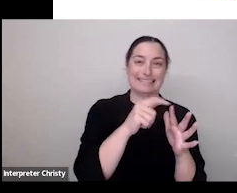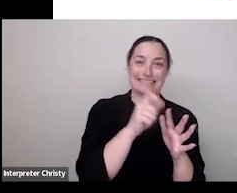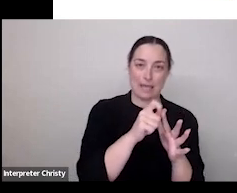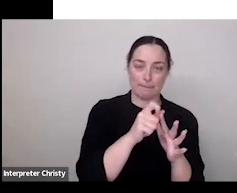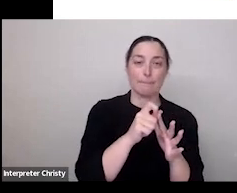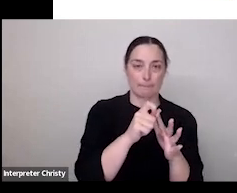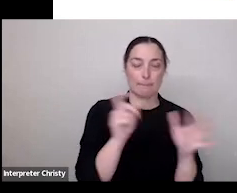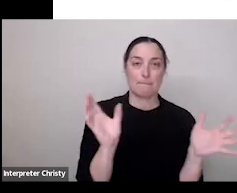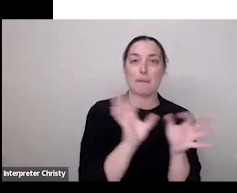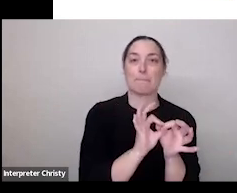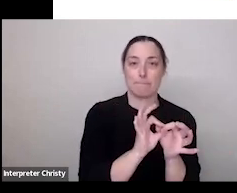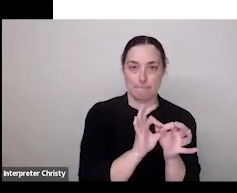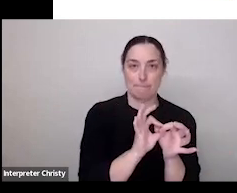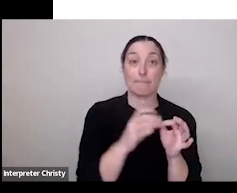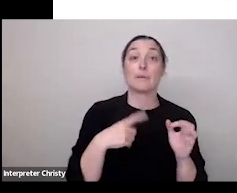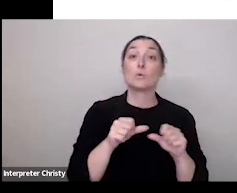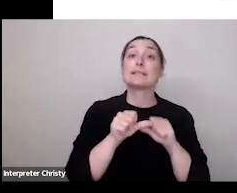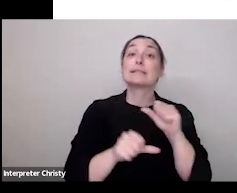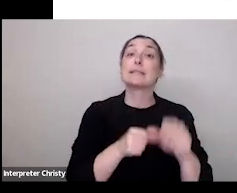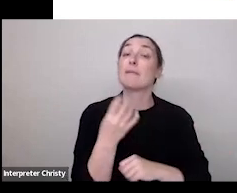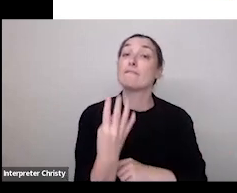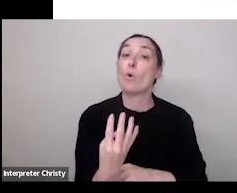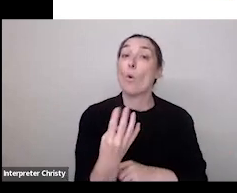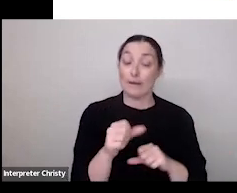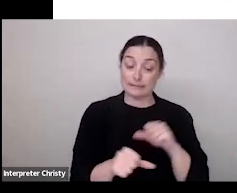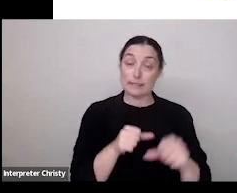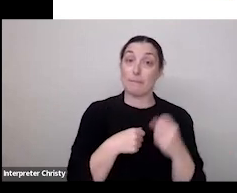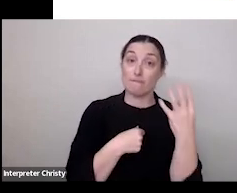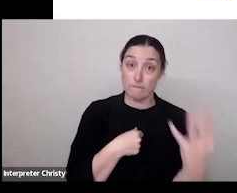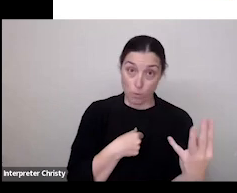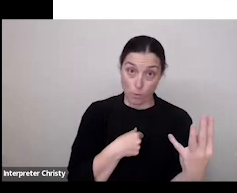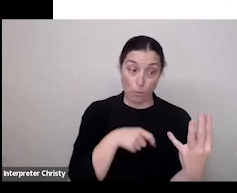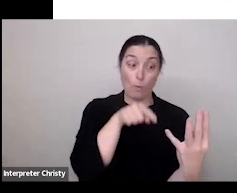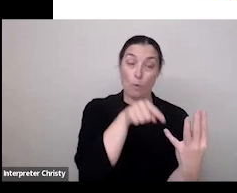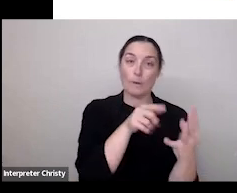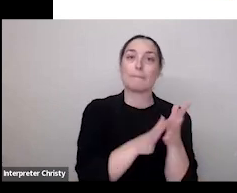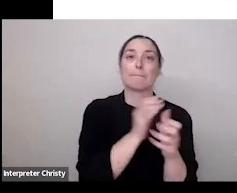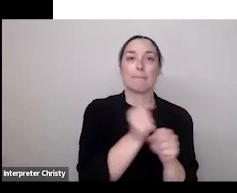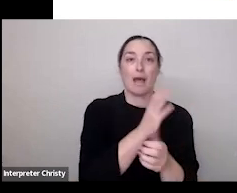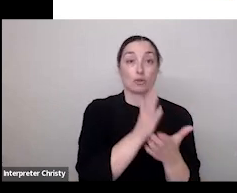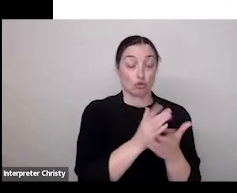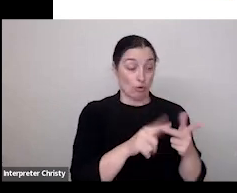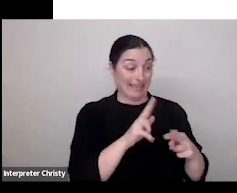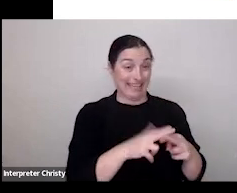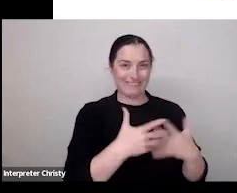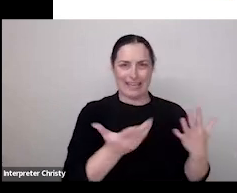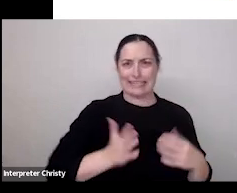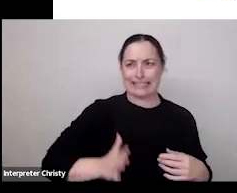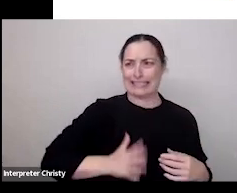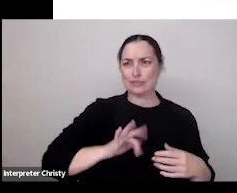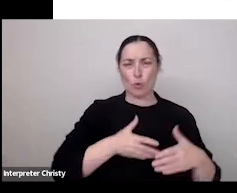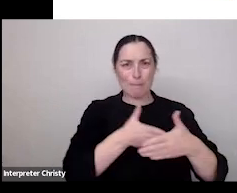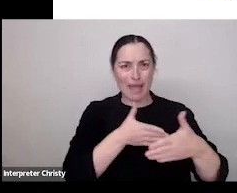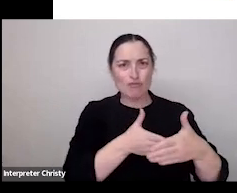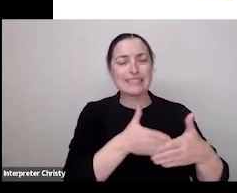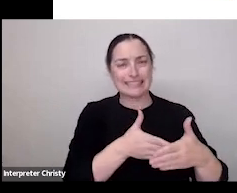importantly, because of step 4. Step 4 of PCEP is about making sure that any unmet needs or any barriers to safety